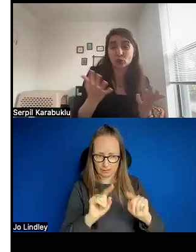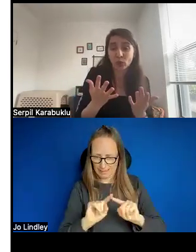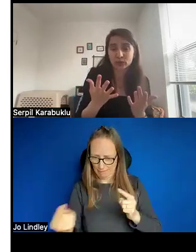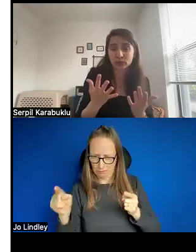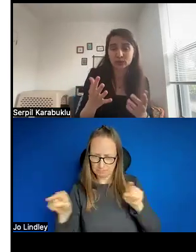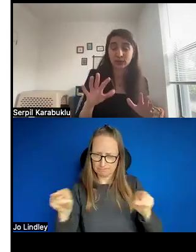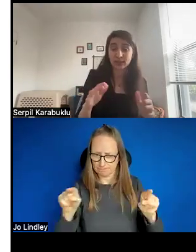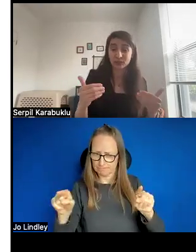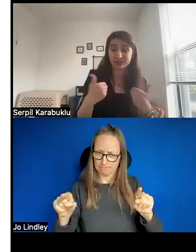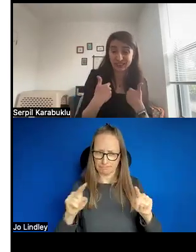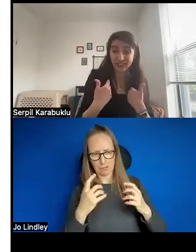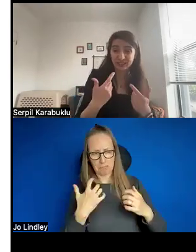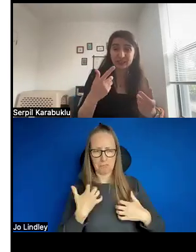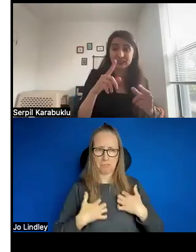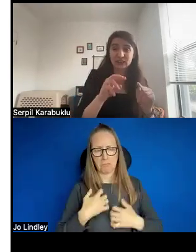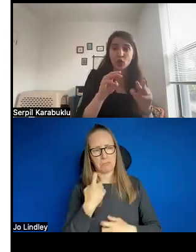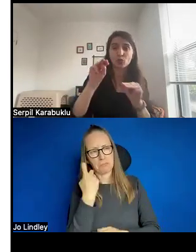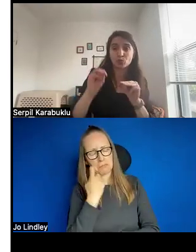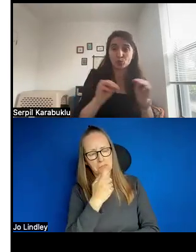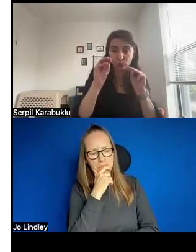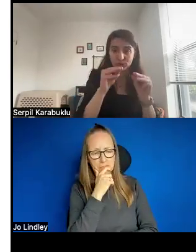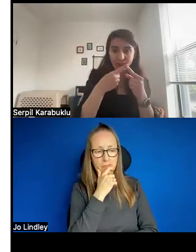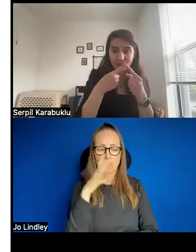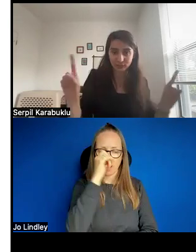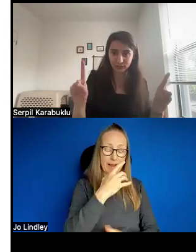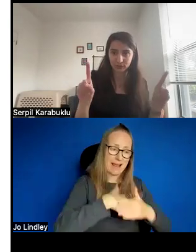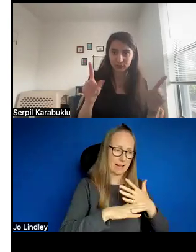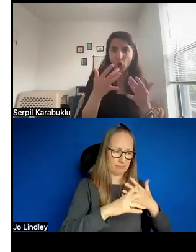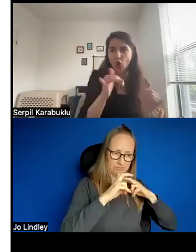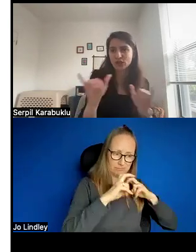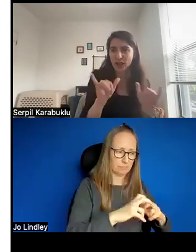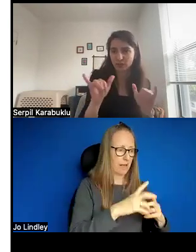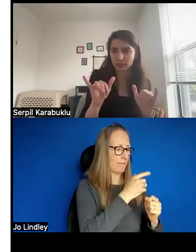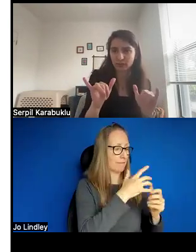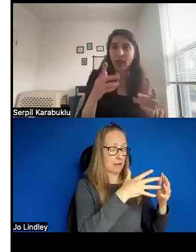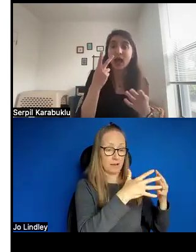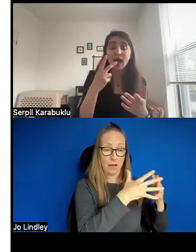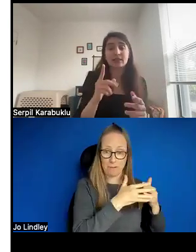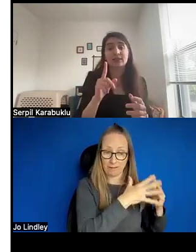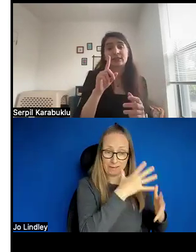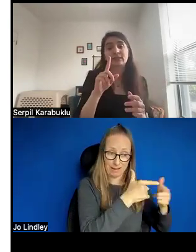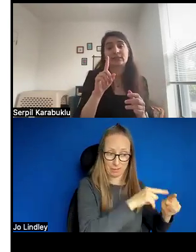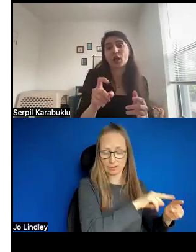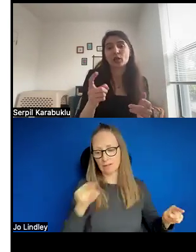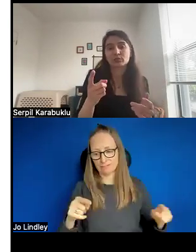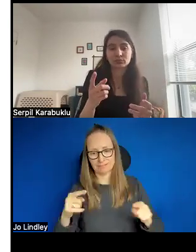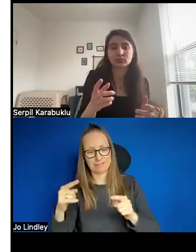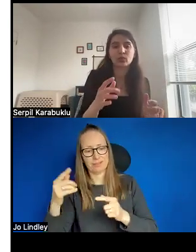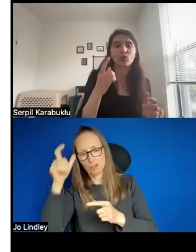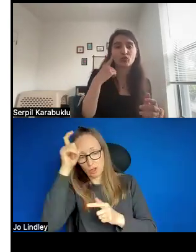And remember, we have both American signers and Turkish signers. And do they use it distinctly or similarly?